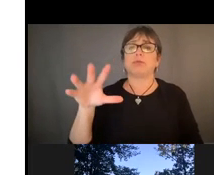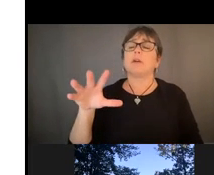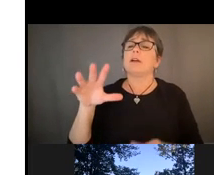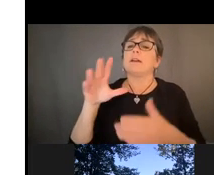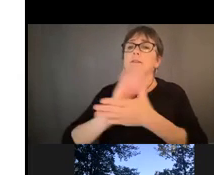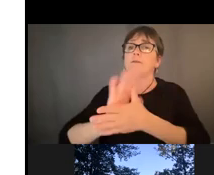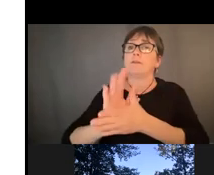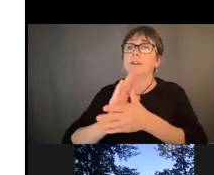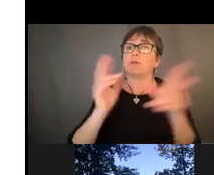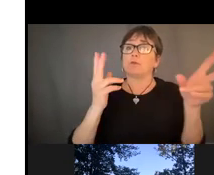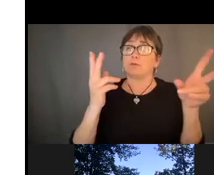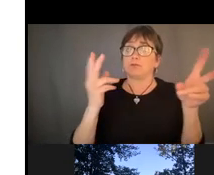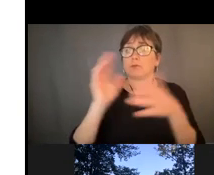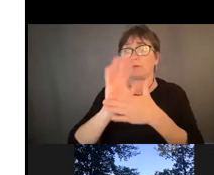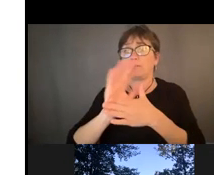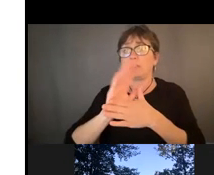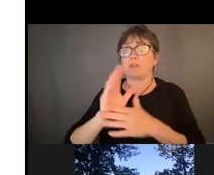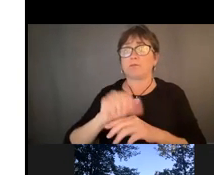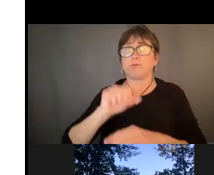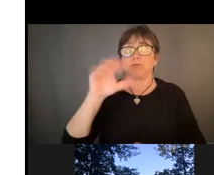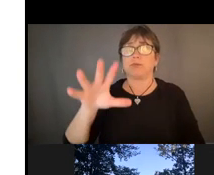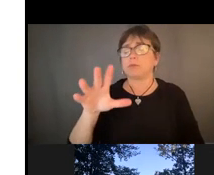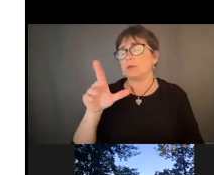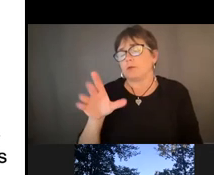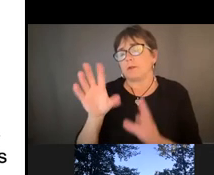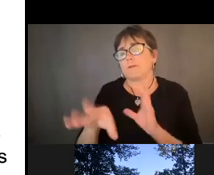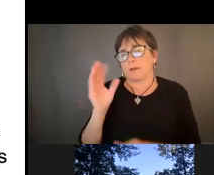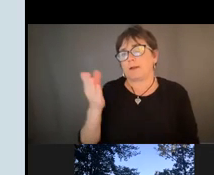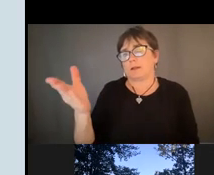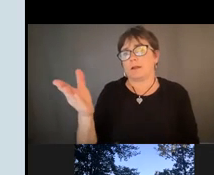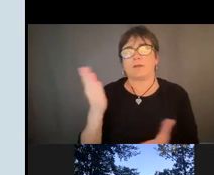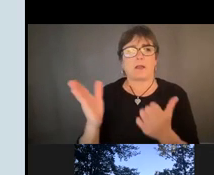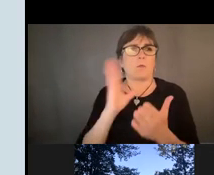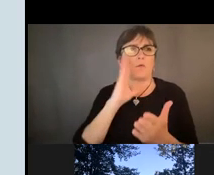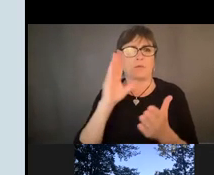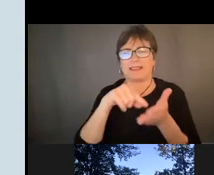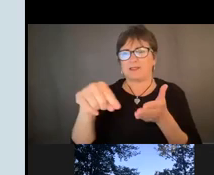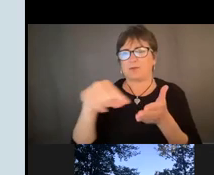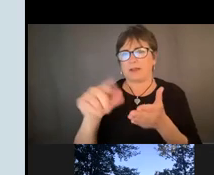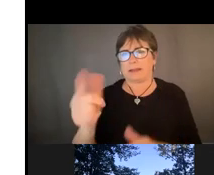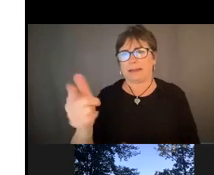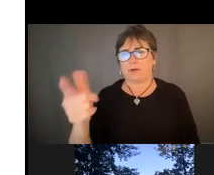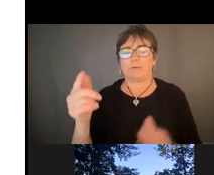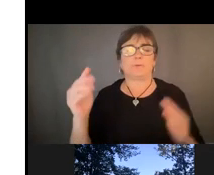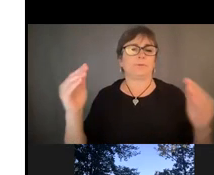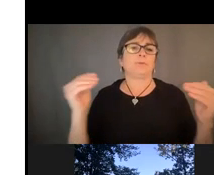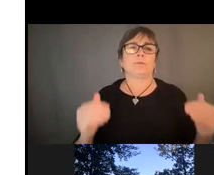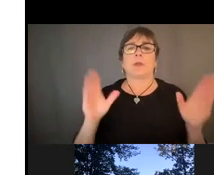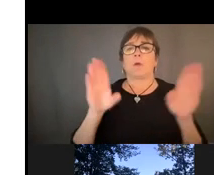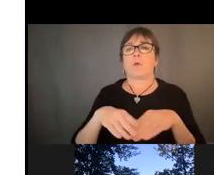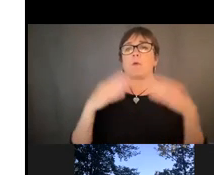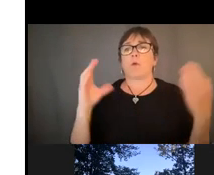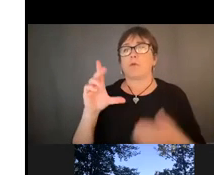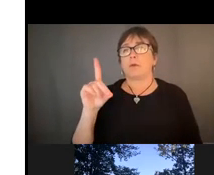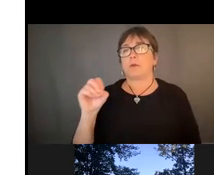this PowerPoint probably later this week. Then for Open Doors, they have had